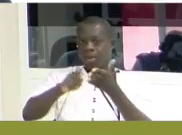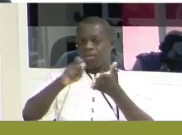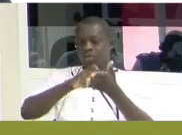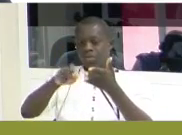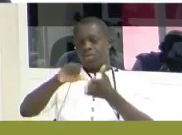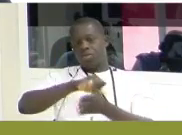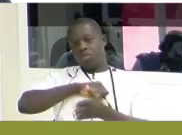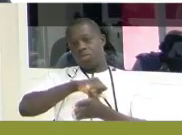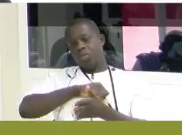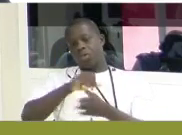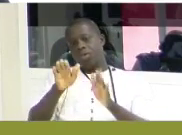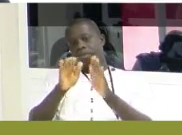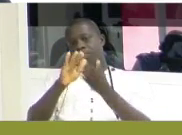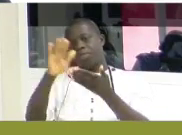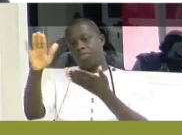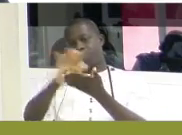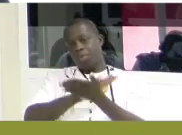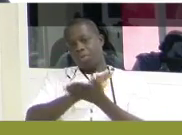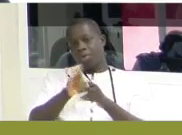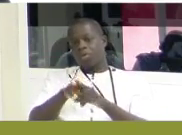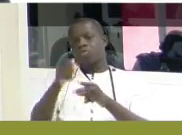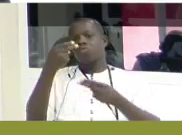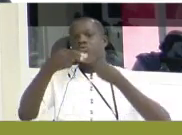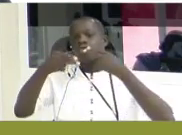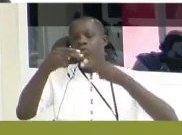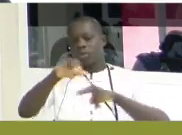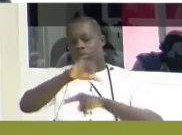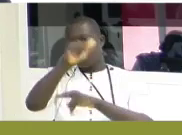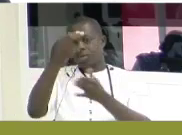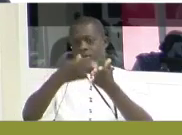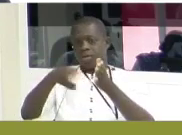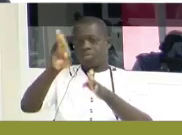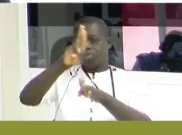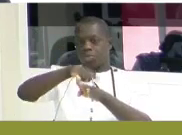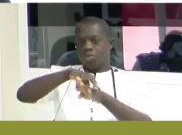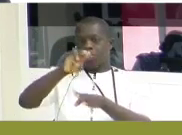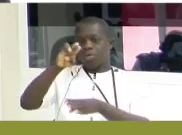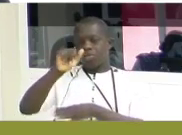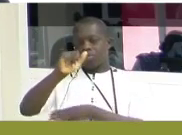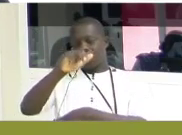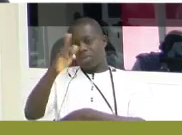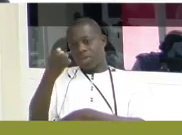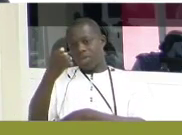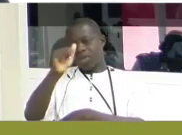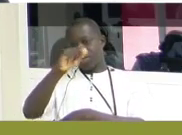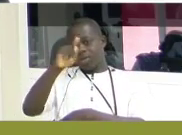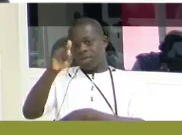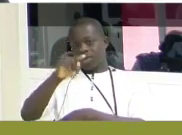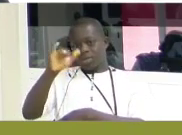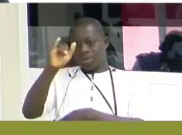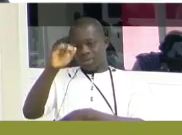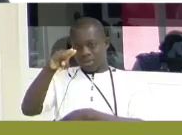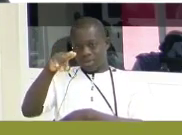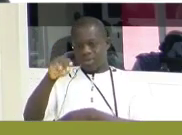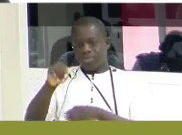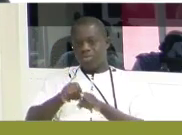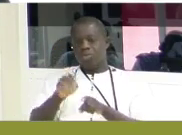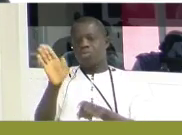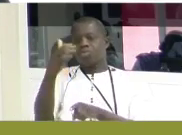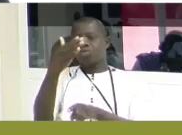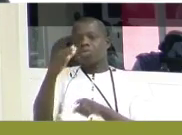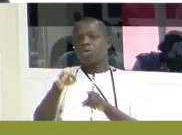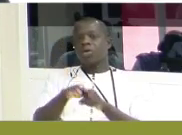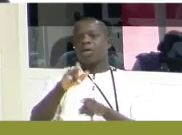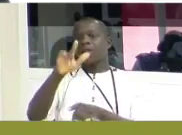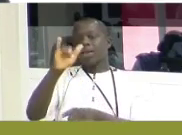the News and Report magazine. Then from there, when he returned, I moved on to Linger magazine as the